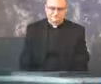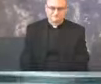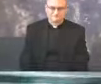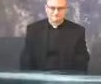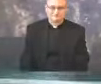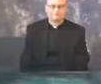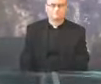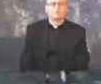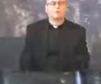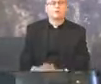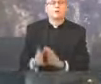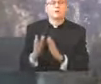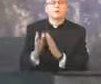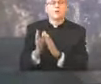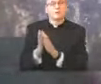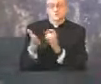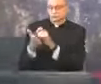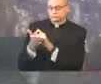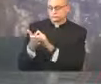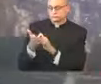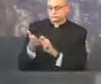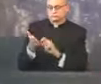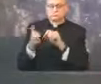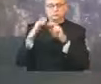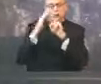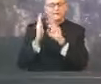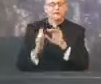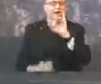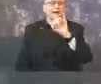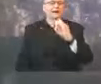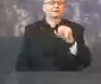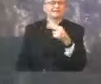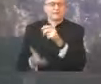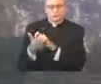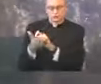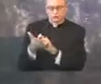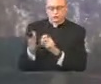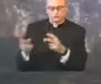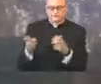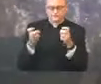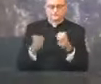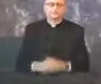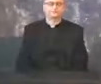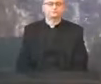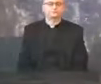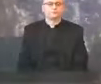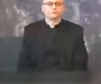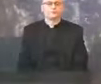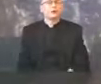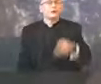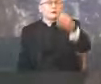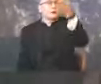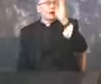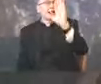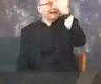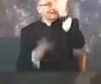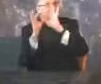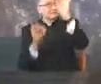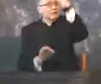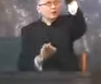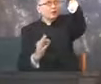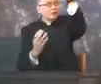A reading from the book of the prophet Isaiah. The Spirit of the Lord God is upon me, because the